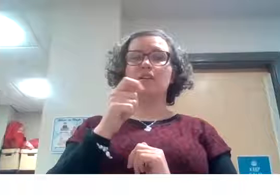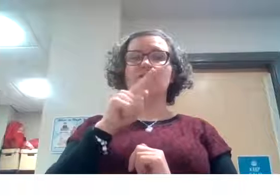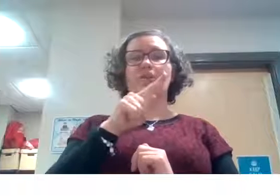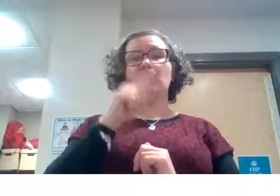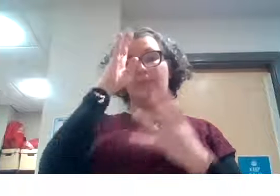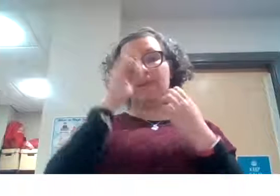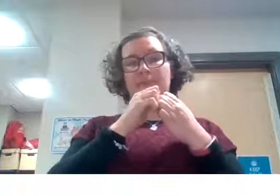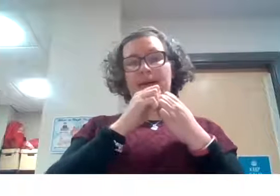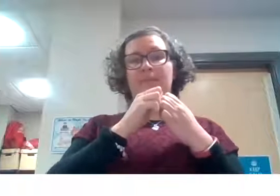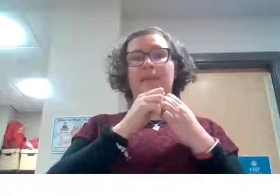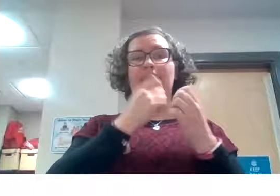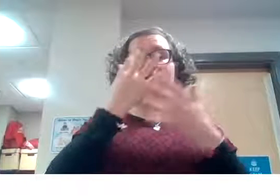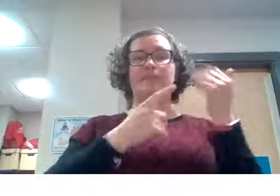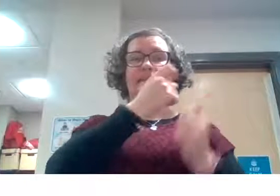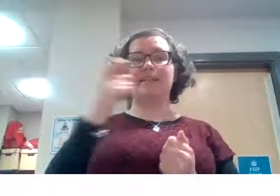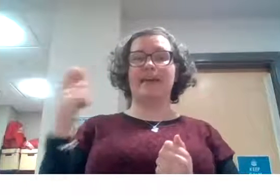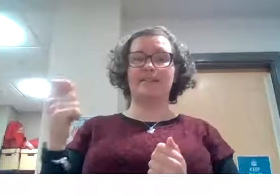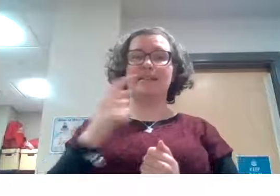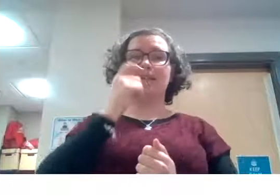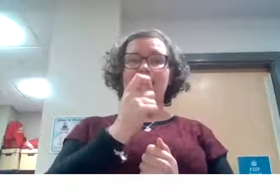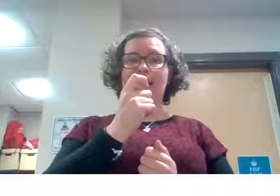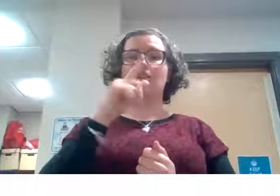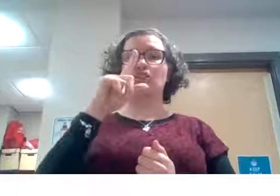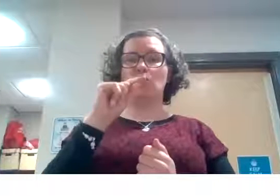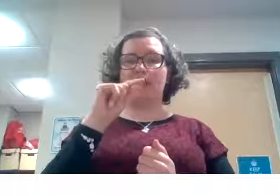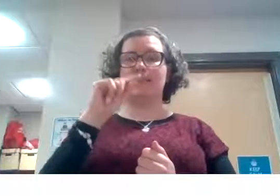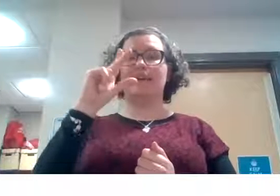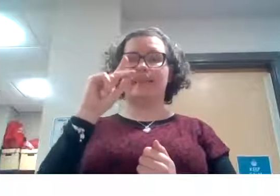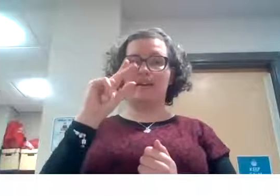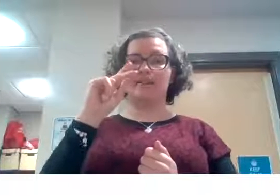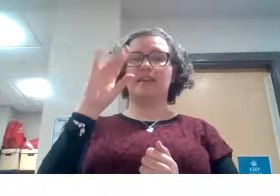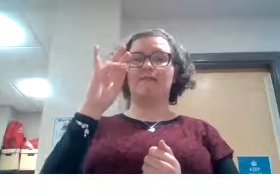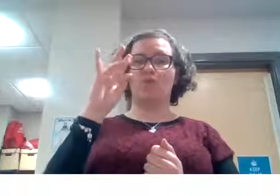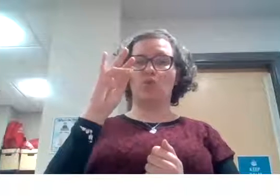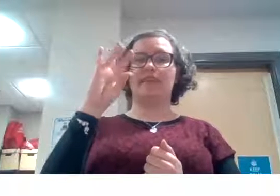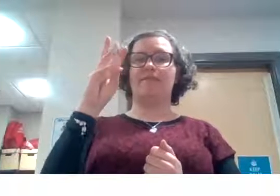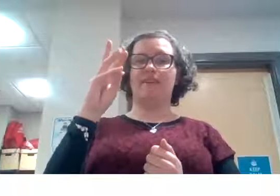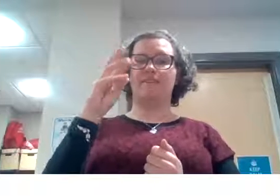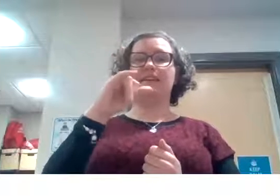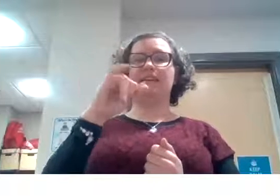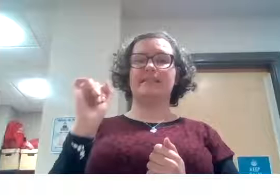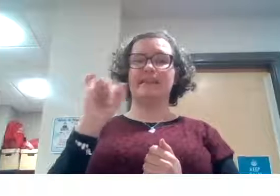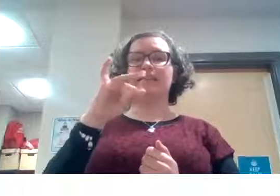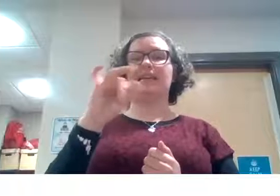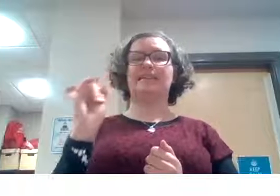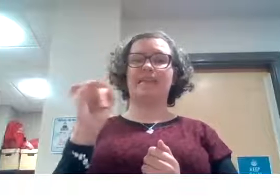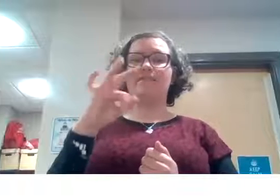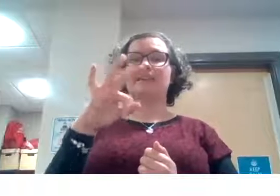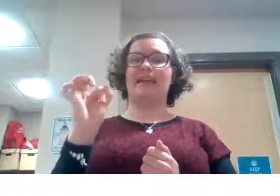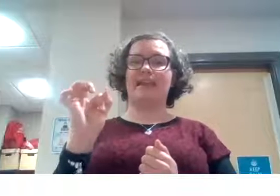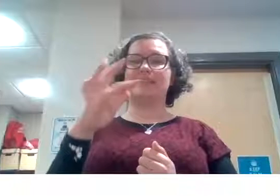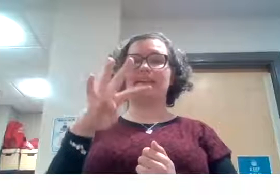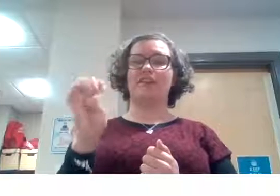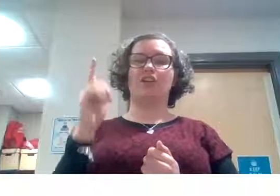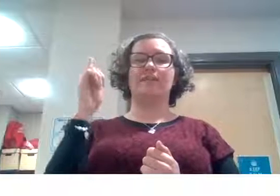tens. So remember, counting in tens, 10, 20, 30, 40, 50, 60,